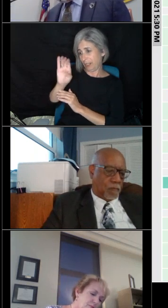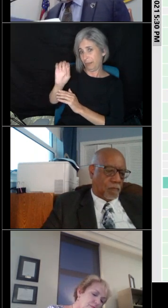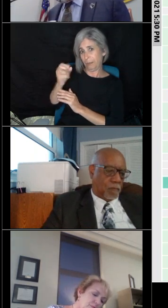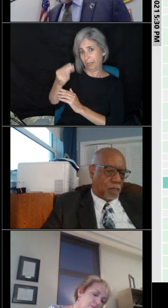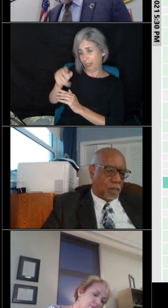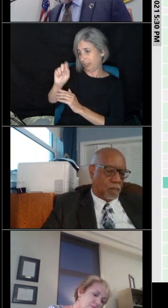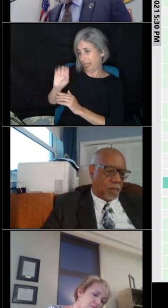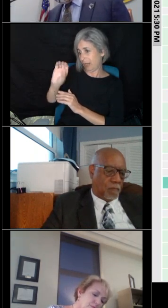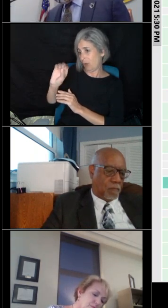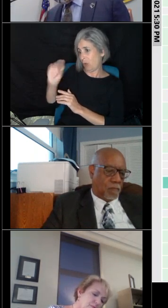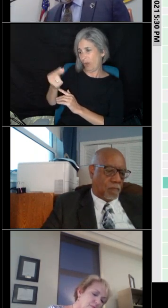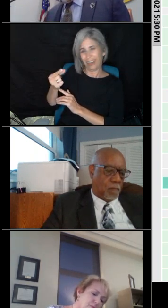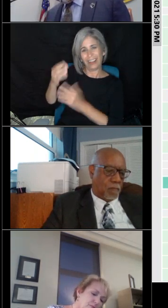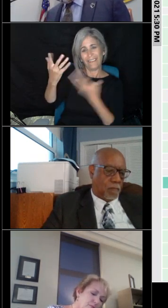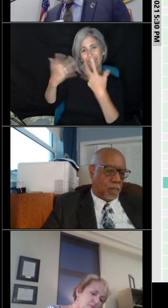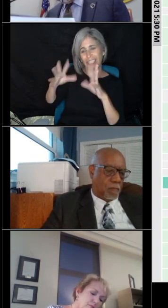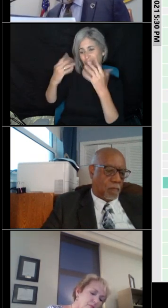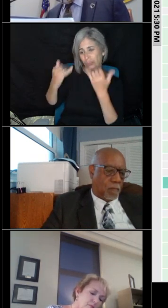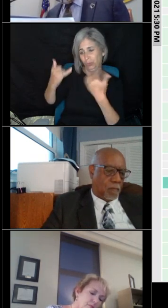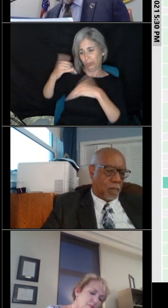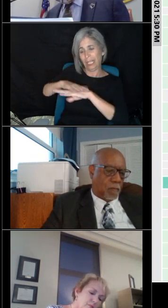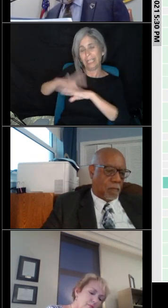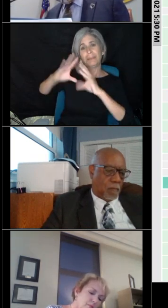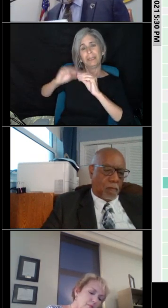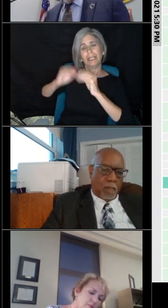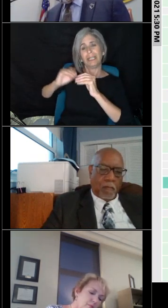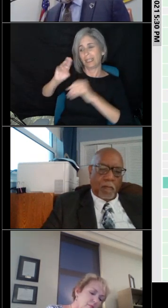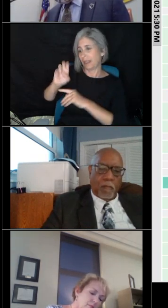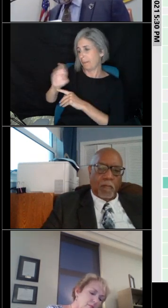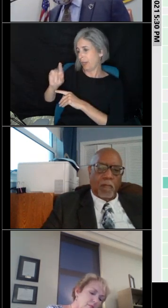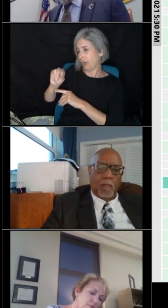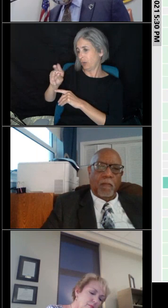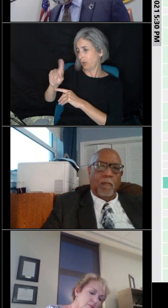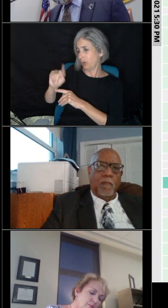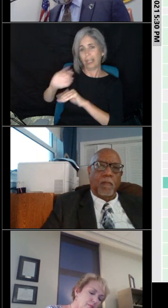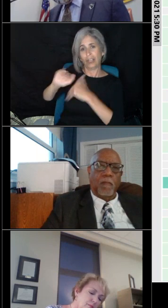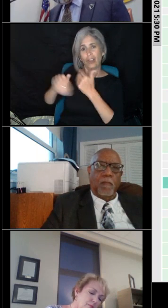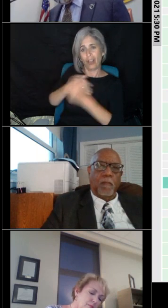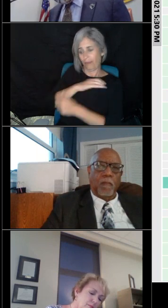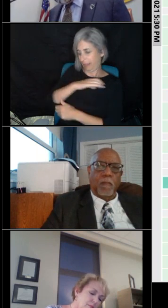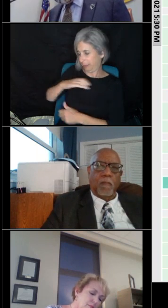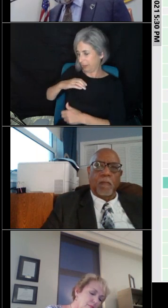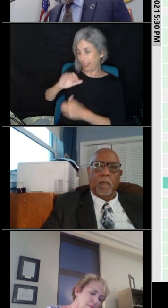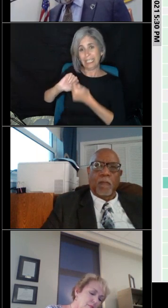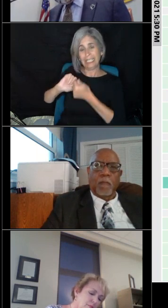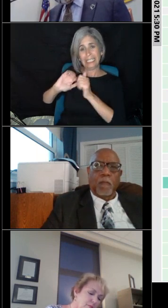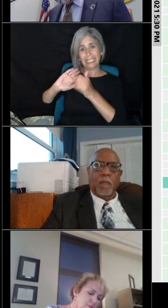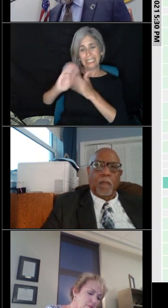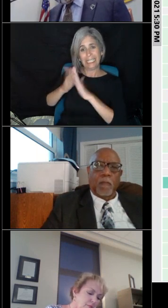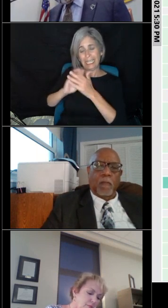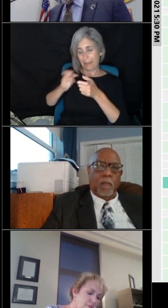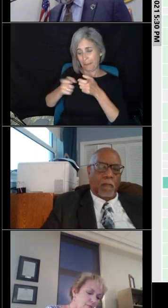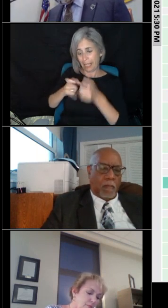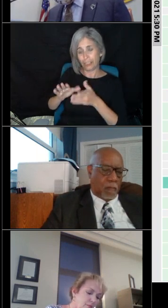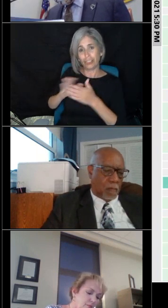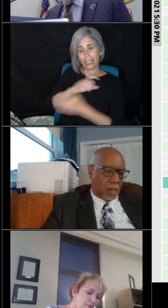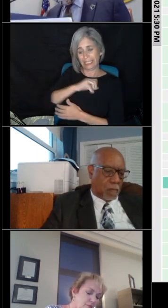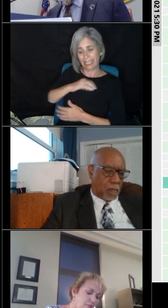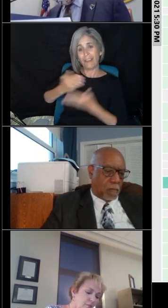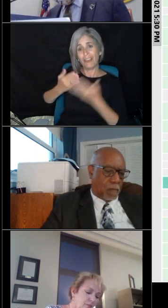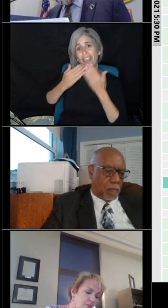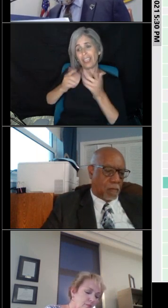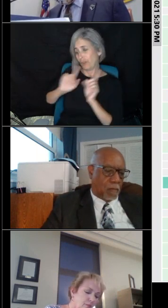boynton-beach.org. This concludes today's meeting. On behalf of Mayor Grant and all of our elected officials, the city manager, and city staff, thank you for attending